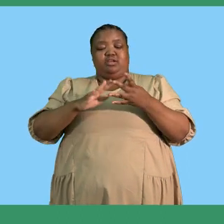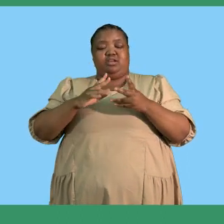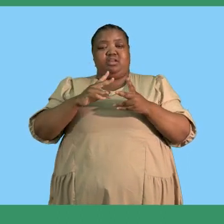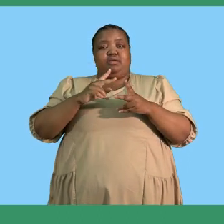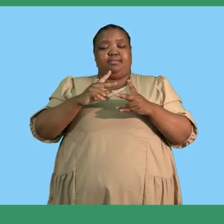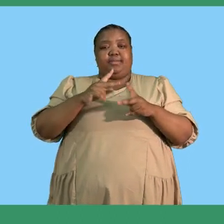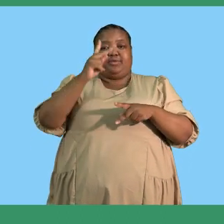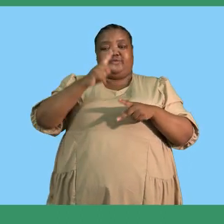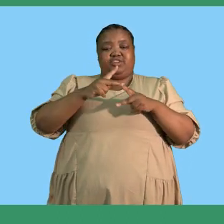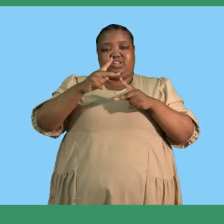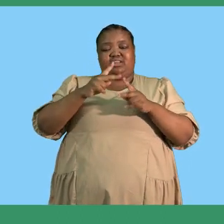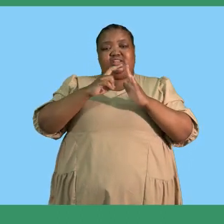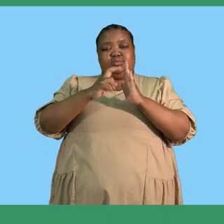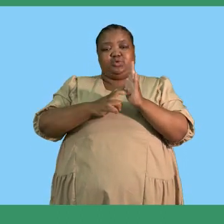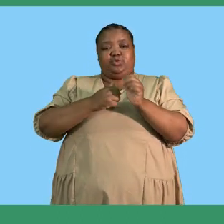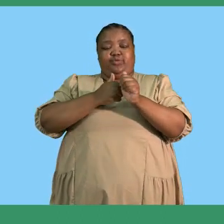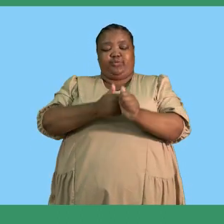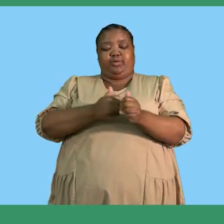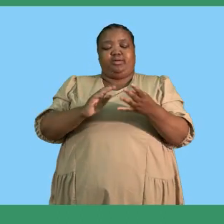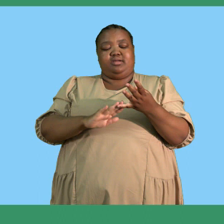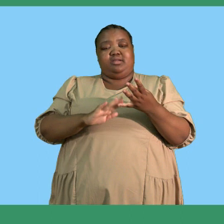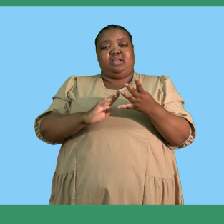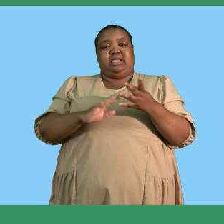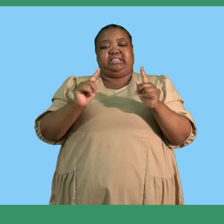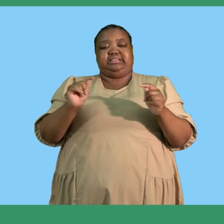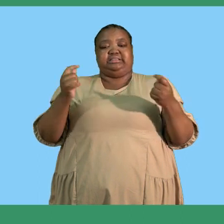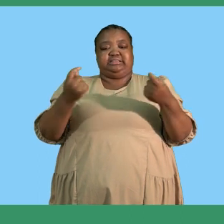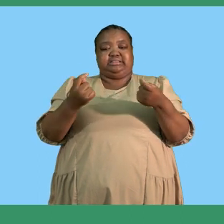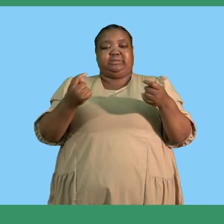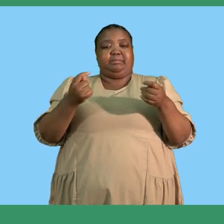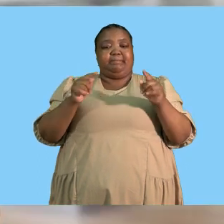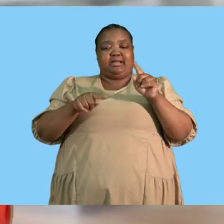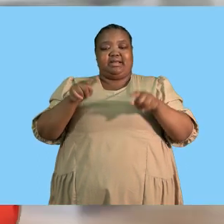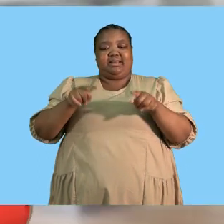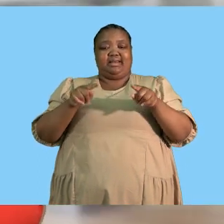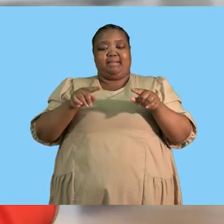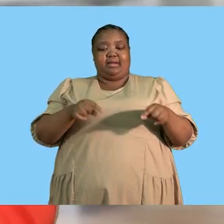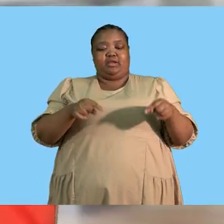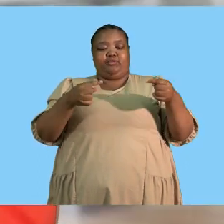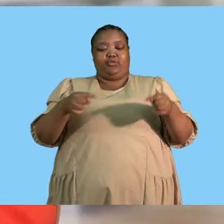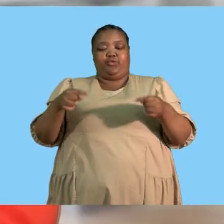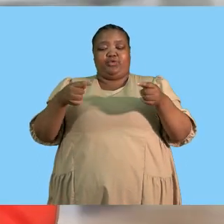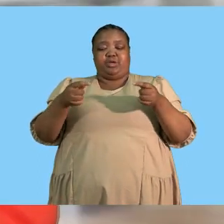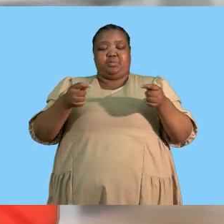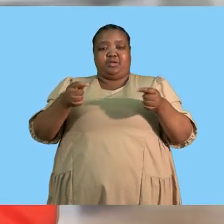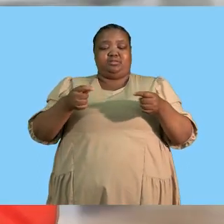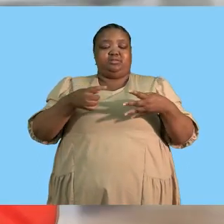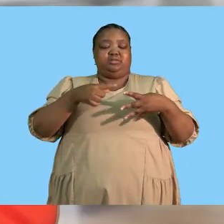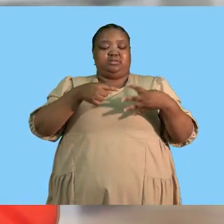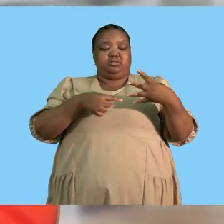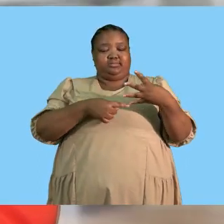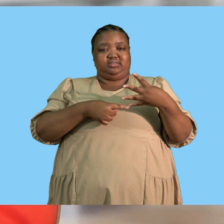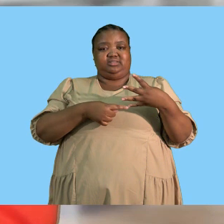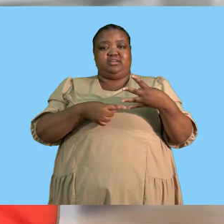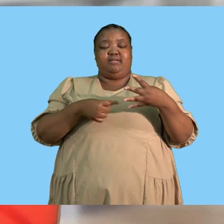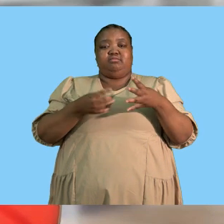professionalism, as well as team dynamics and conflict management. Now, all these 4 make up